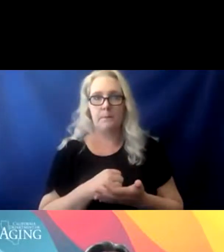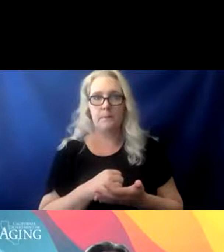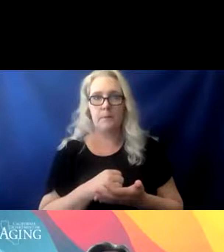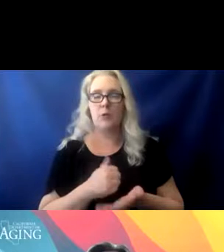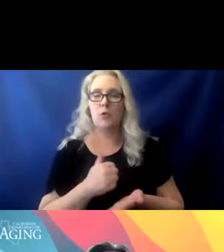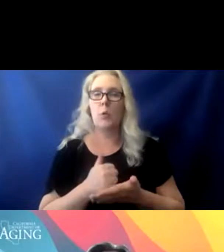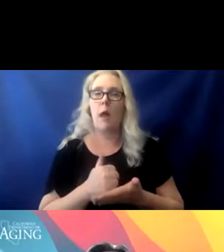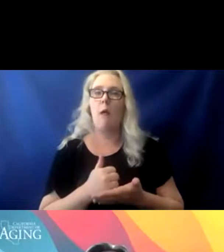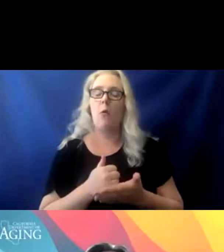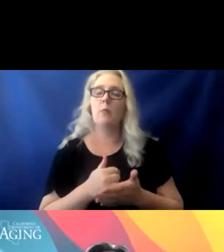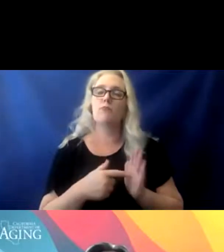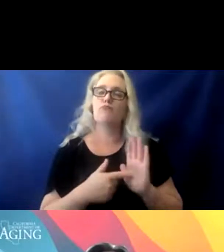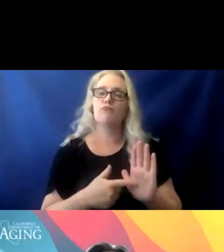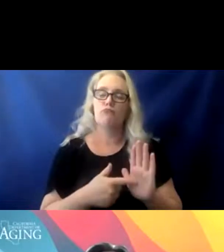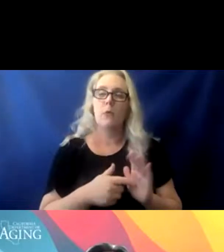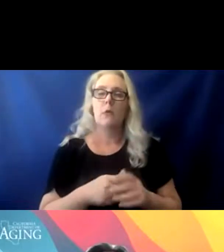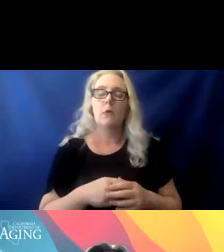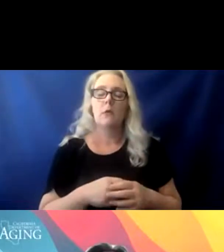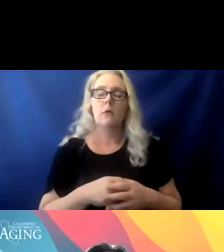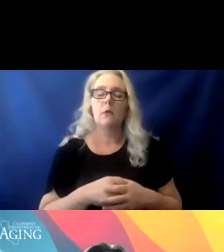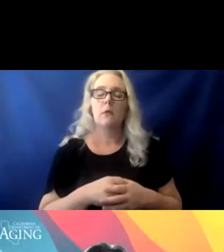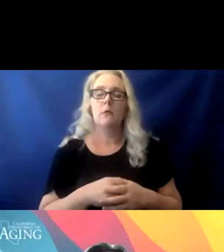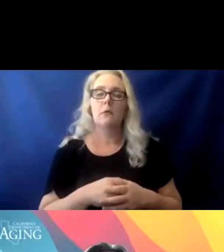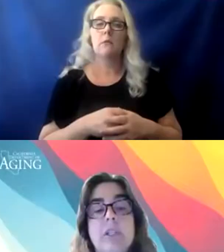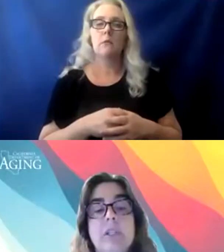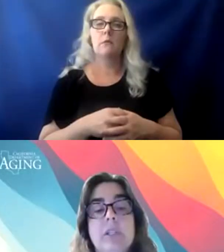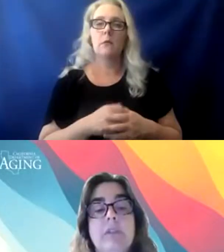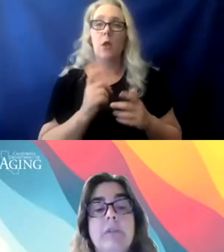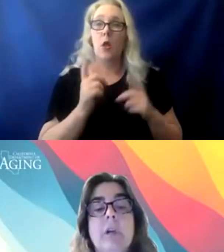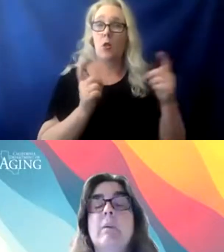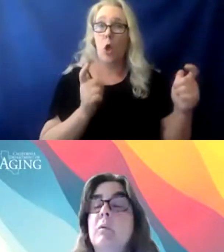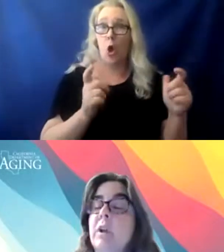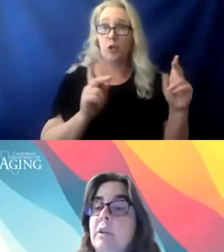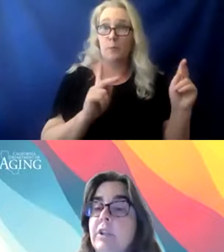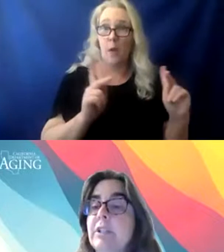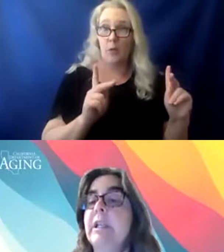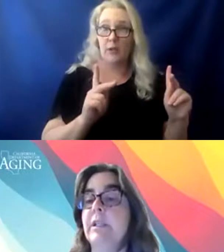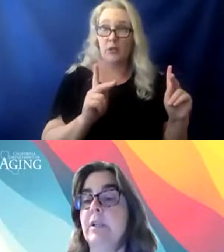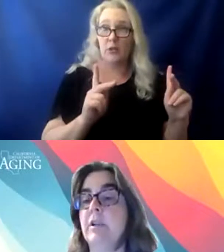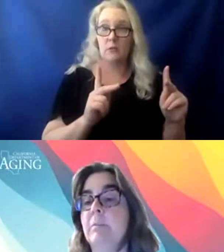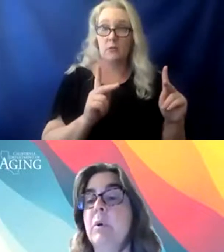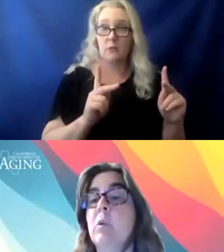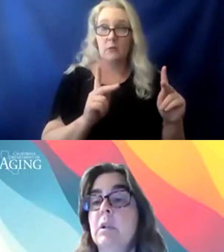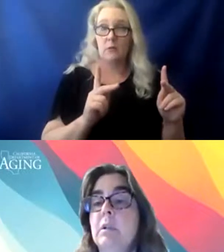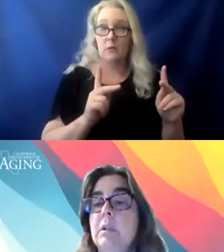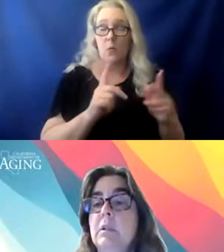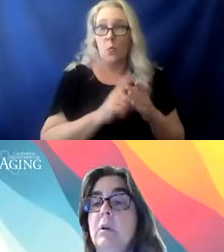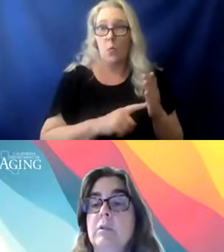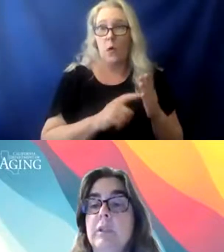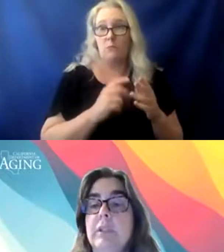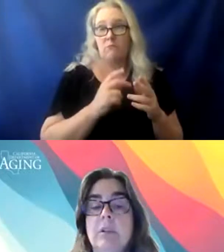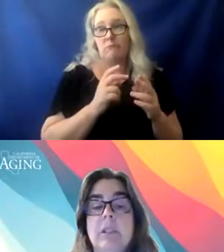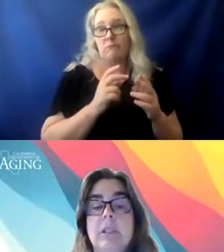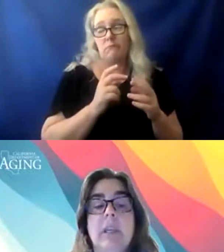illustrate that not only do we have large populations of what are traditionally considered poor